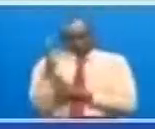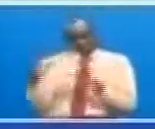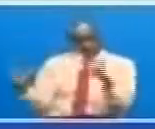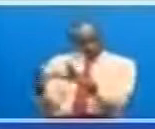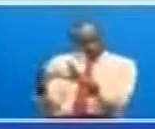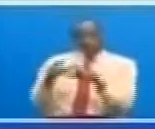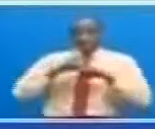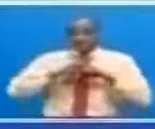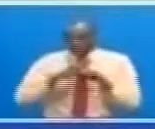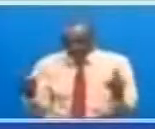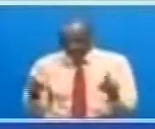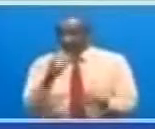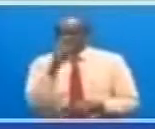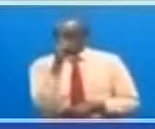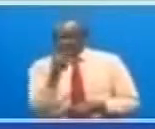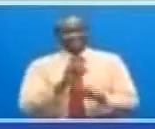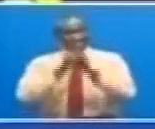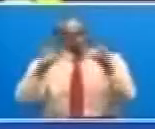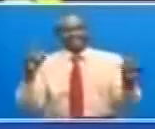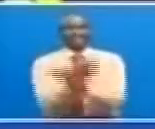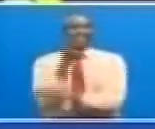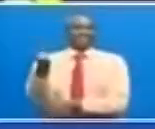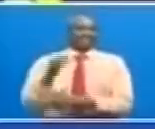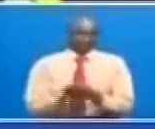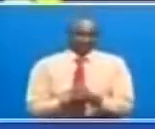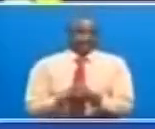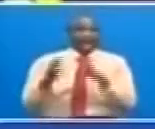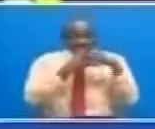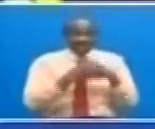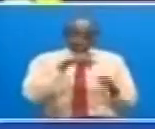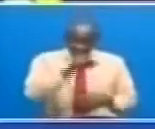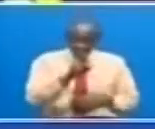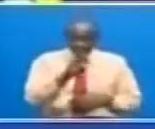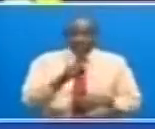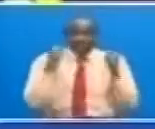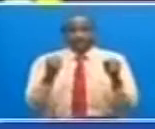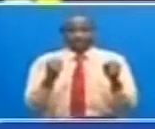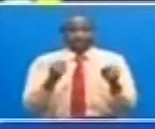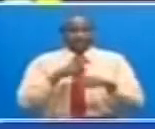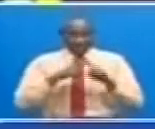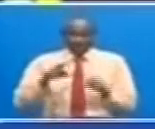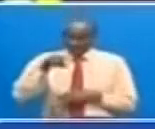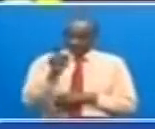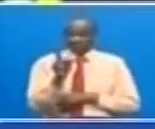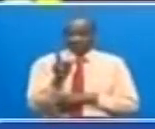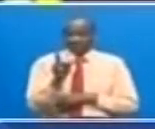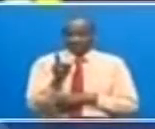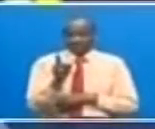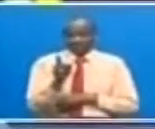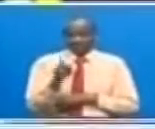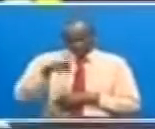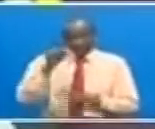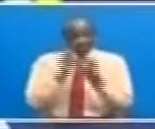agents, but there was one clear distinction. The Americans, although they were very firm, they dealt with everyone